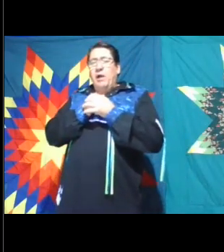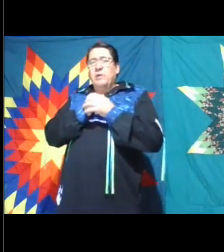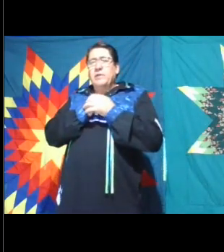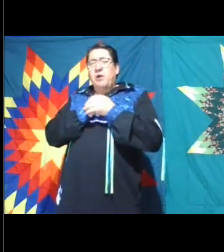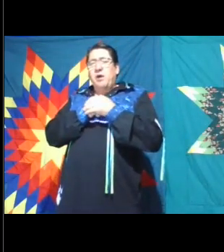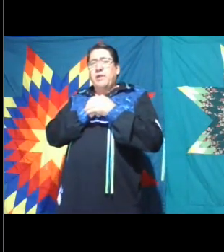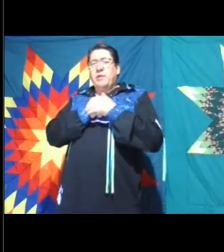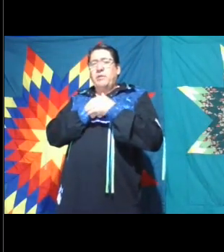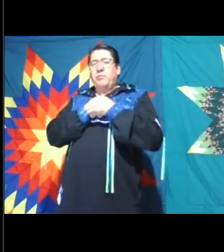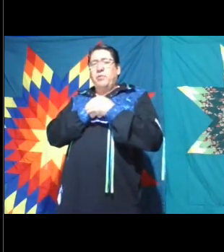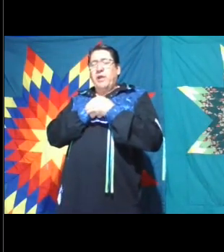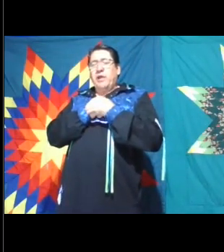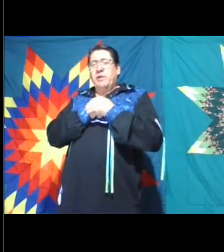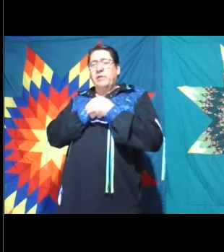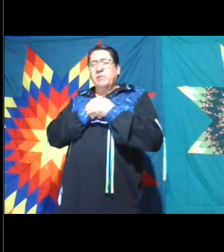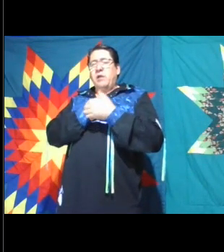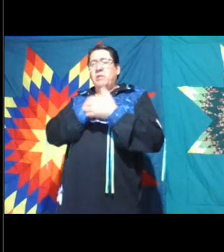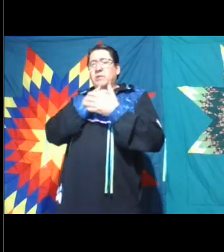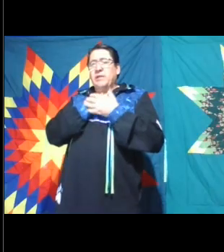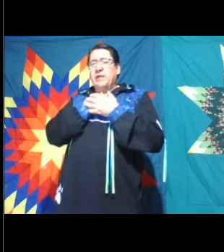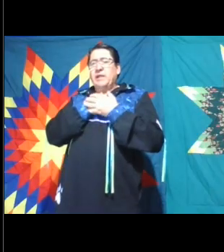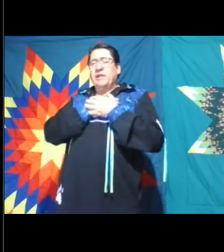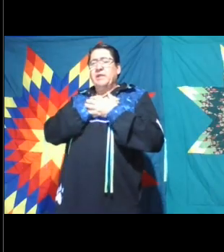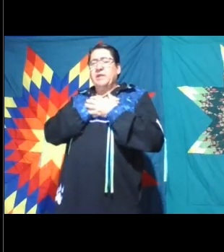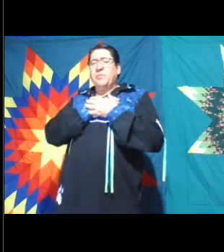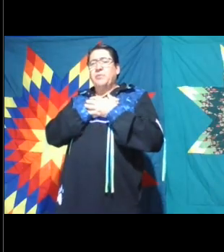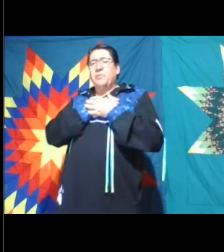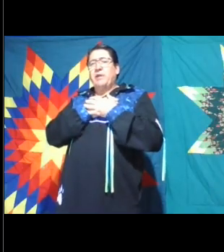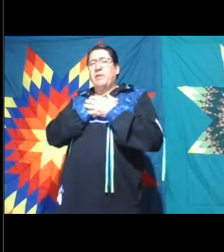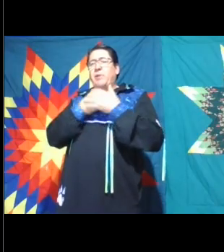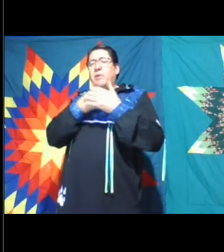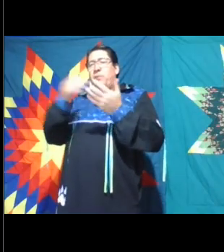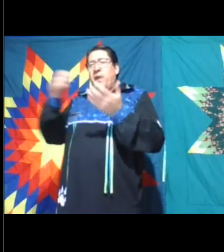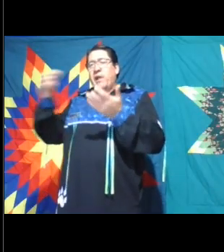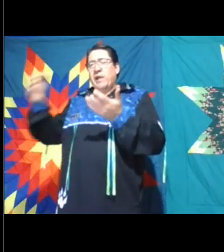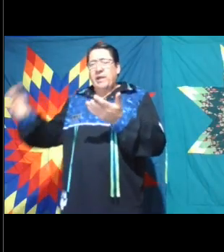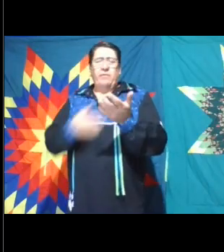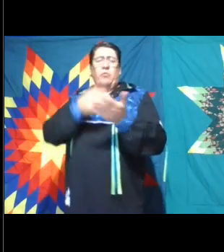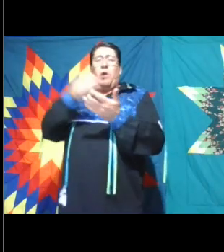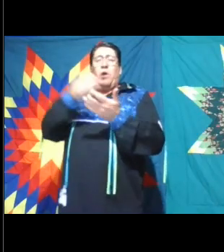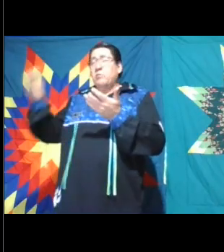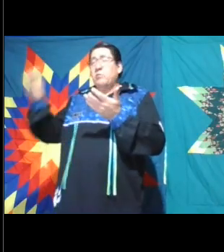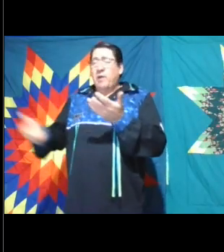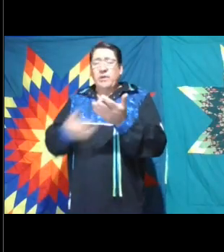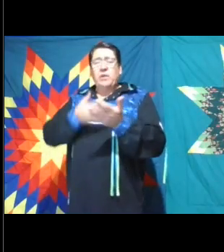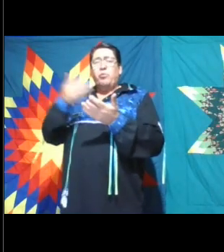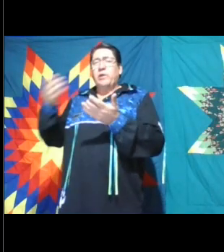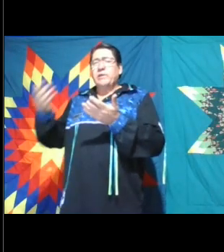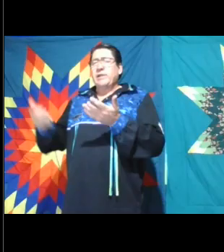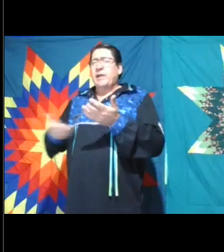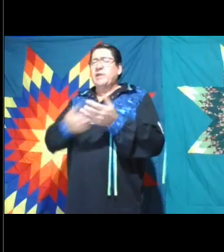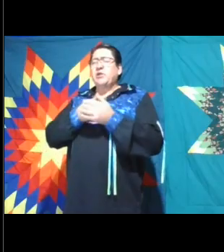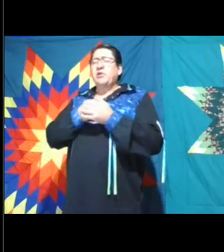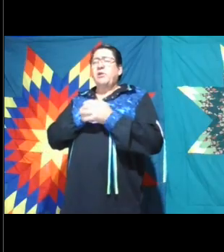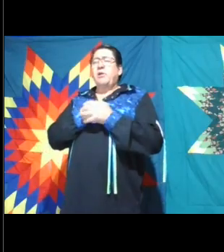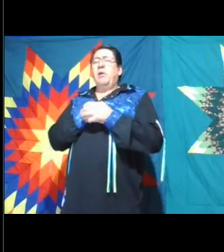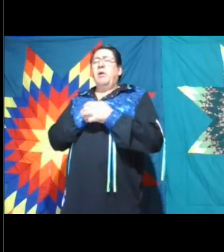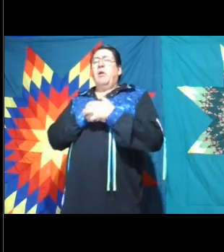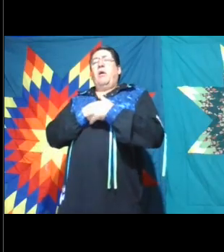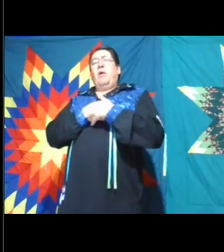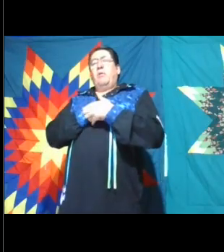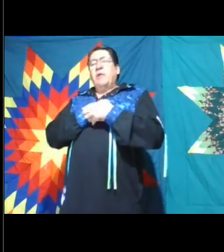I always try to bring not only the Indigenous perspective, but to make it a well-rounded presentation.